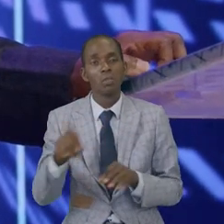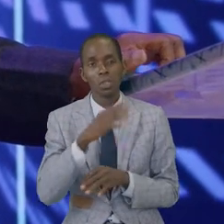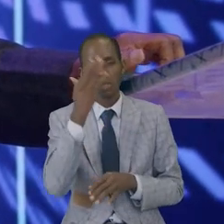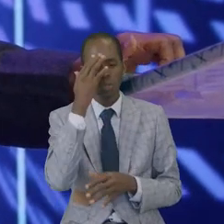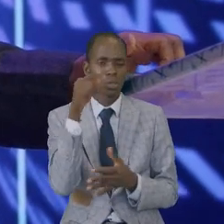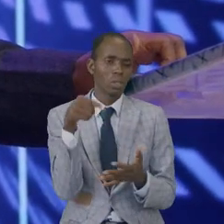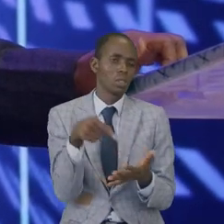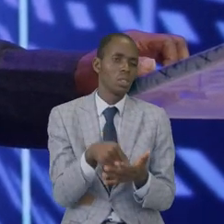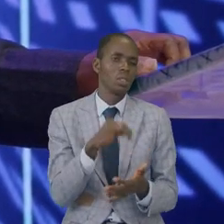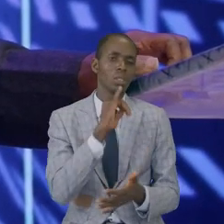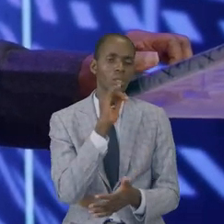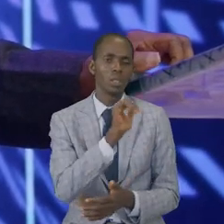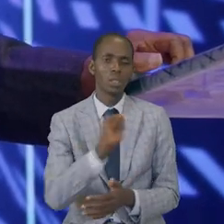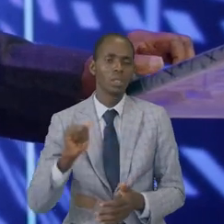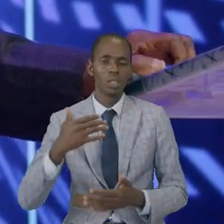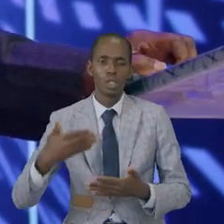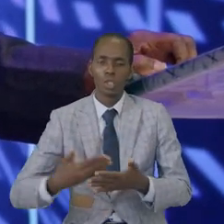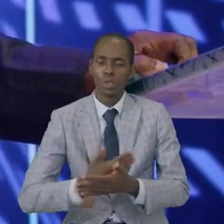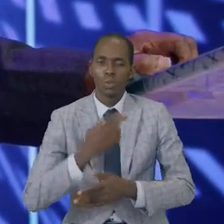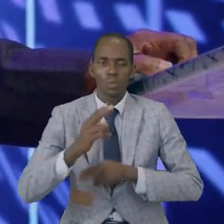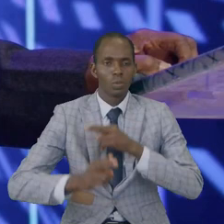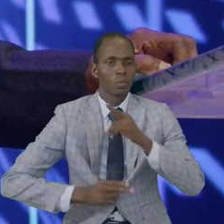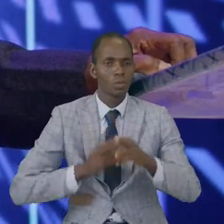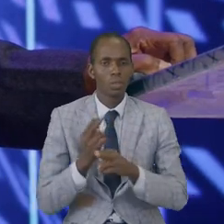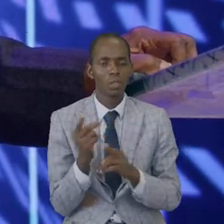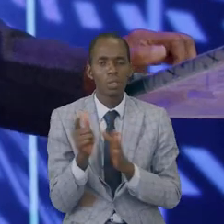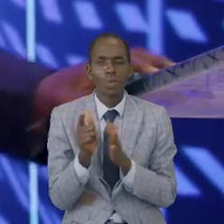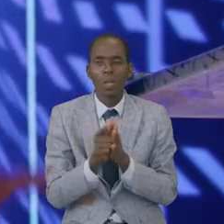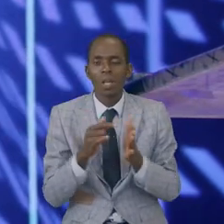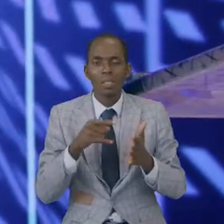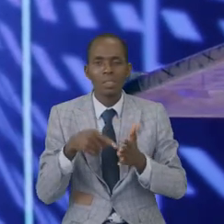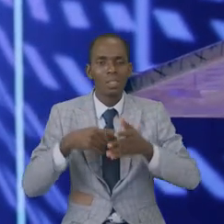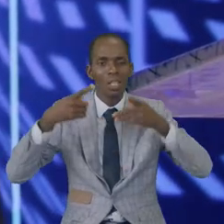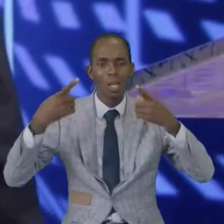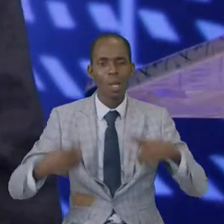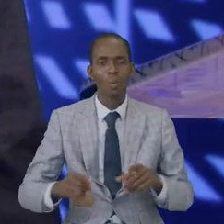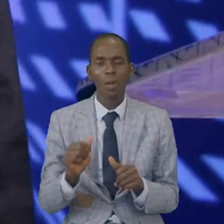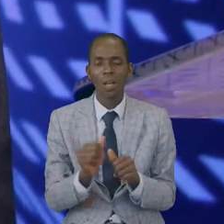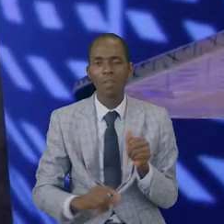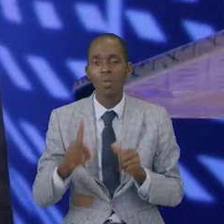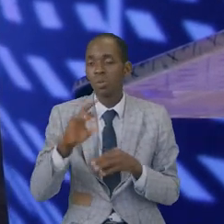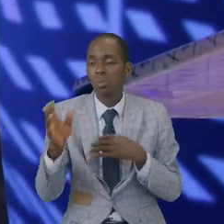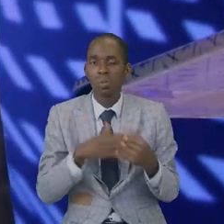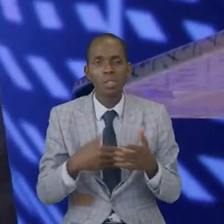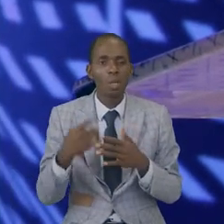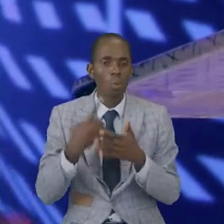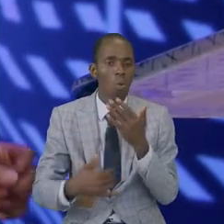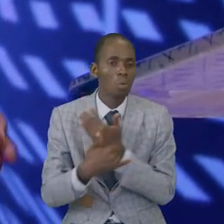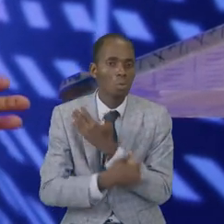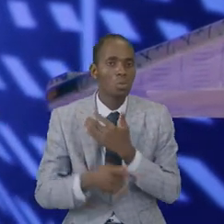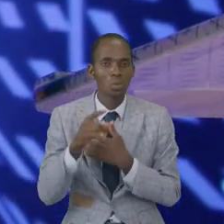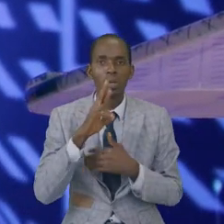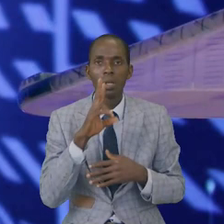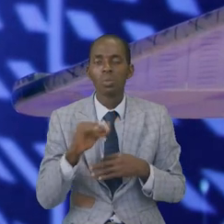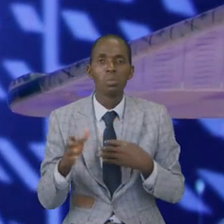a universal principle, and this happens everywhere, no matter what country you are, and no matter